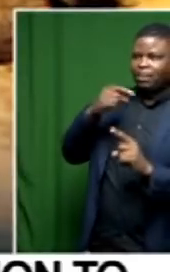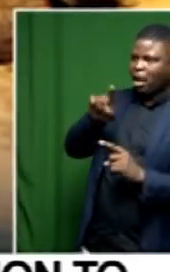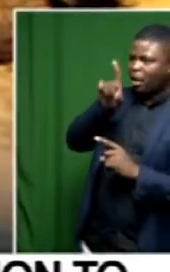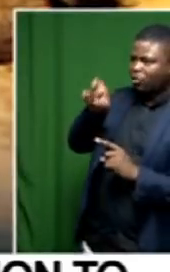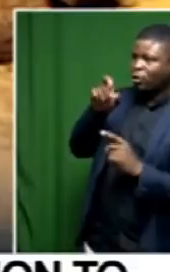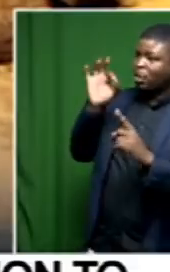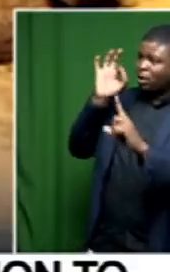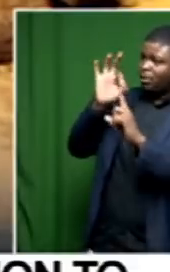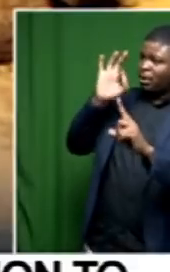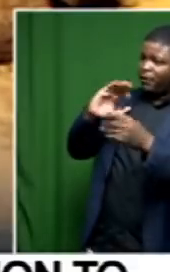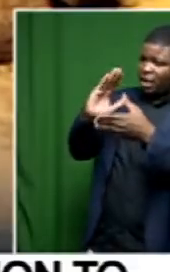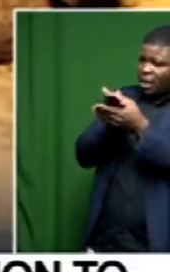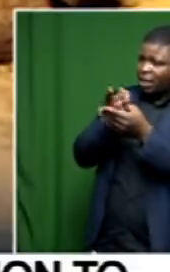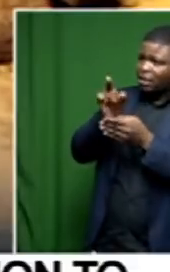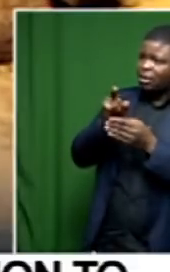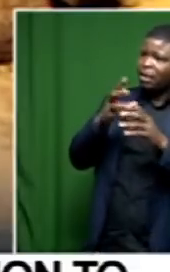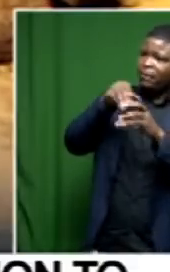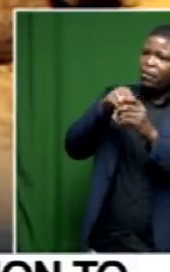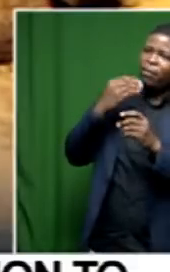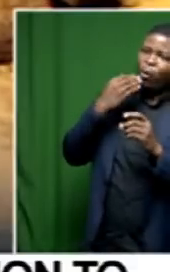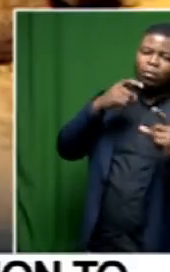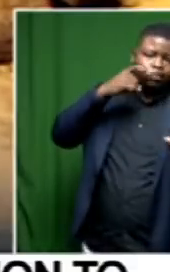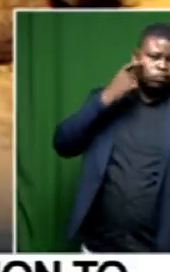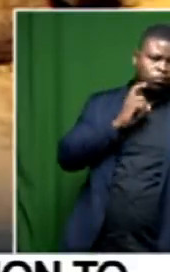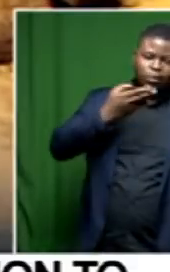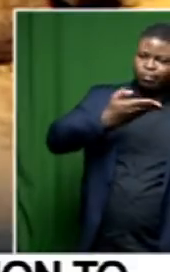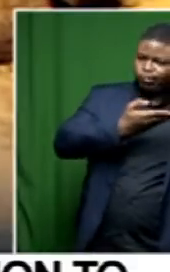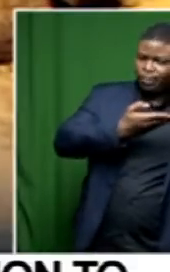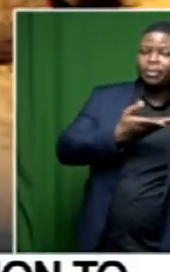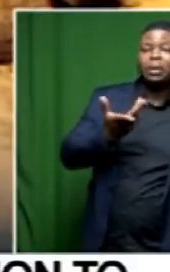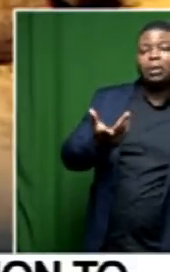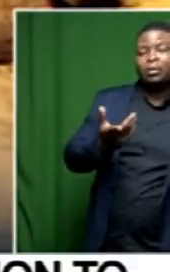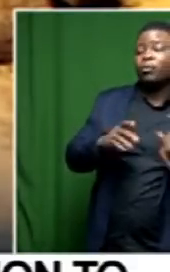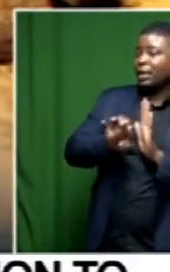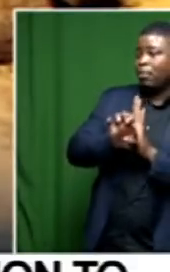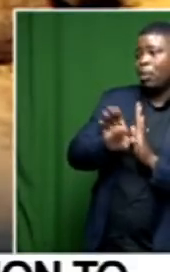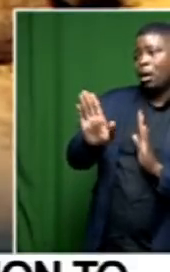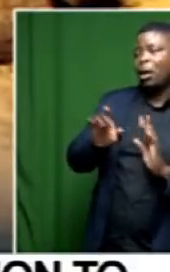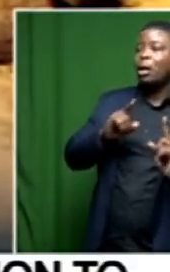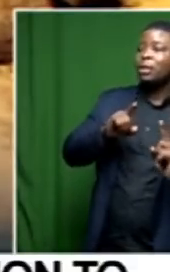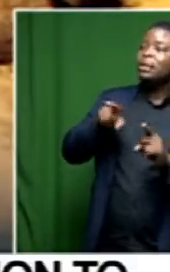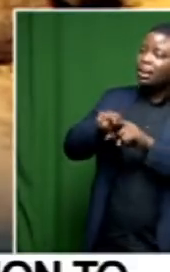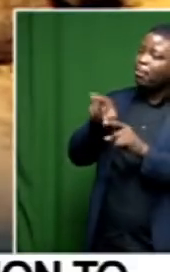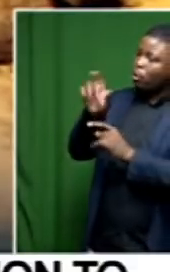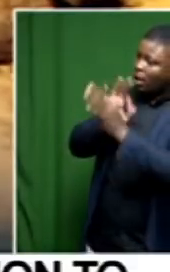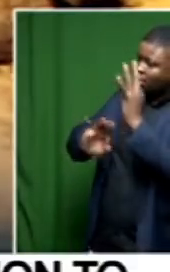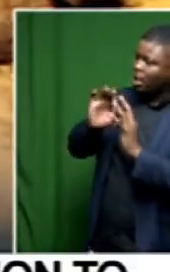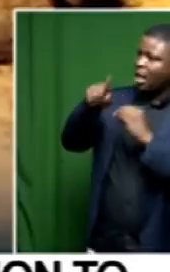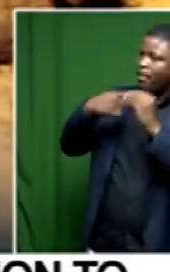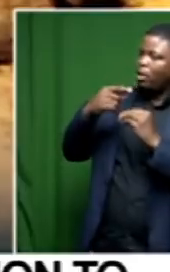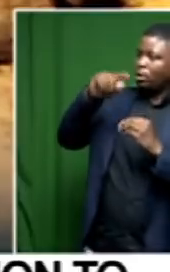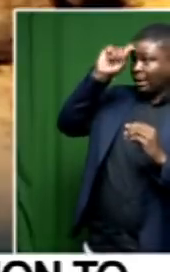specific case involving Dr. Mkhize as an example. So you explained to us the issue around his son, but in terms